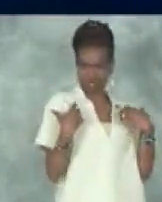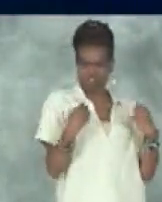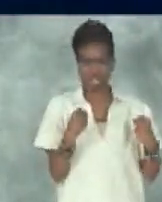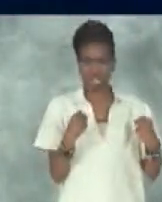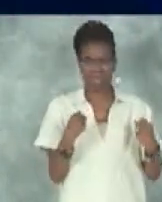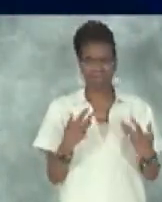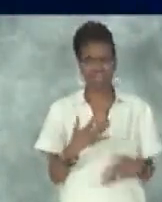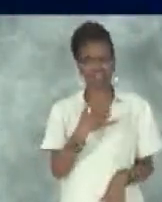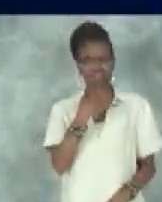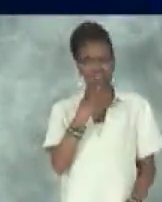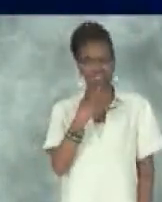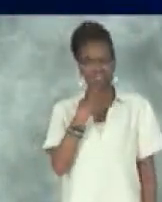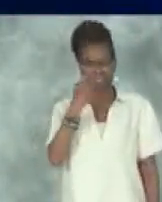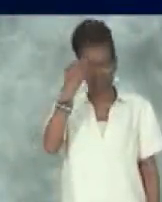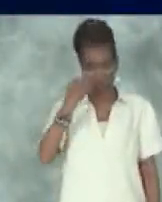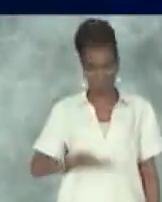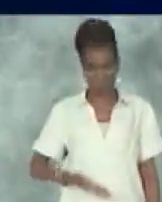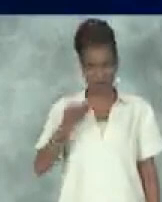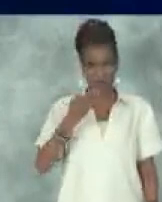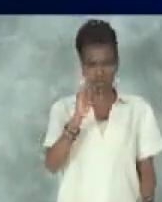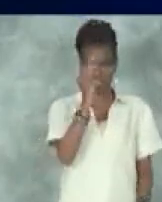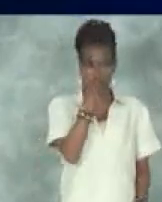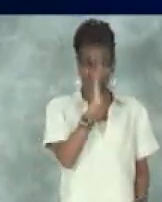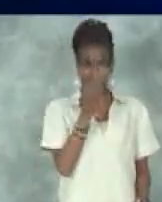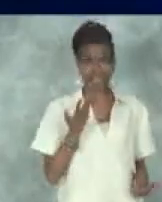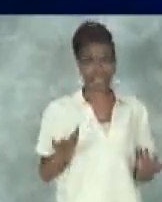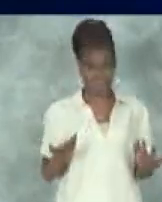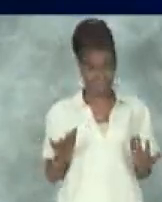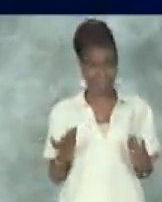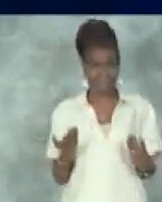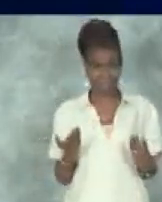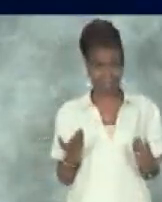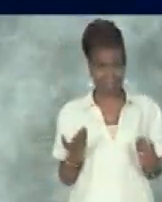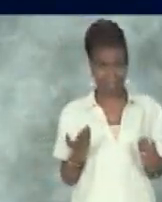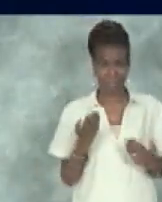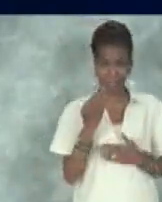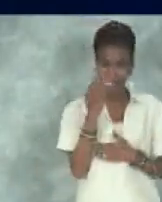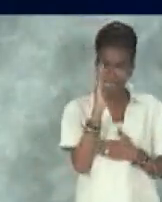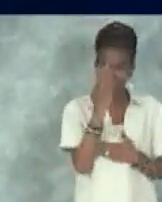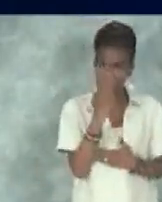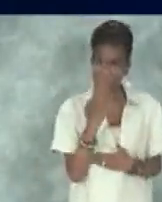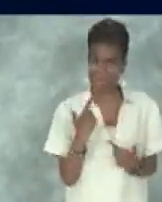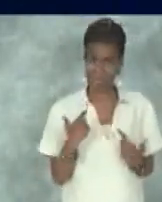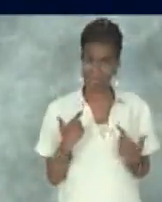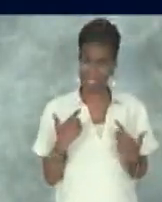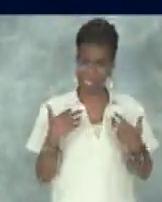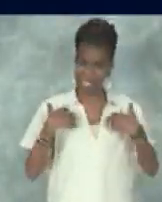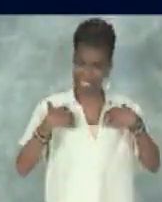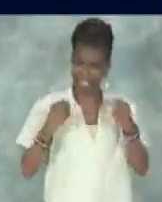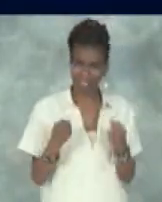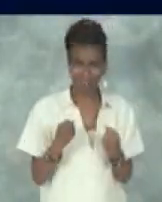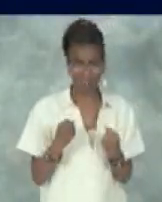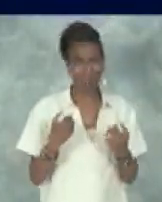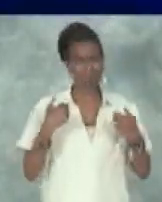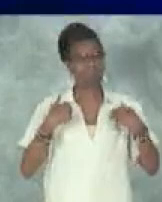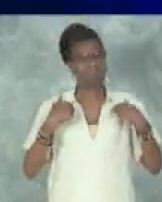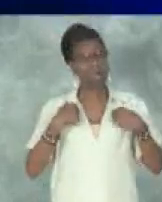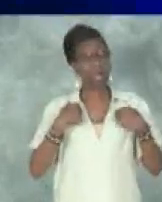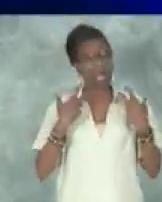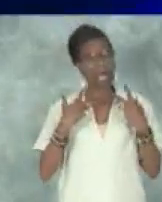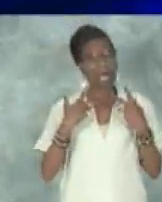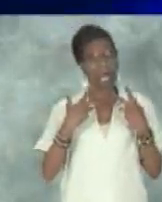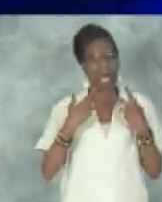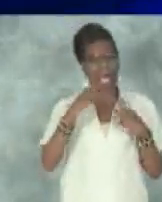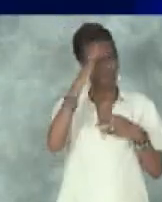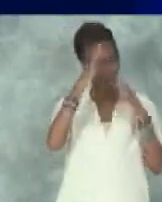say that the person you see in the mirror is one in the mirror has been wondrously and marvelously made in